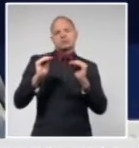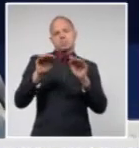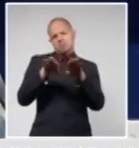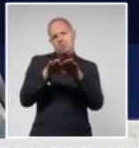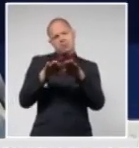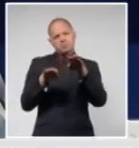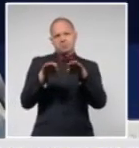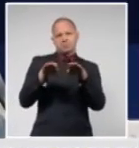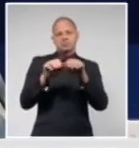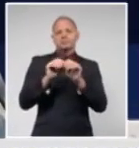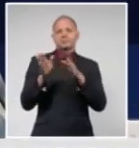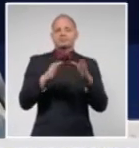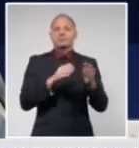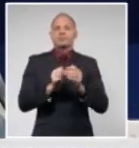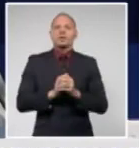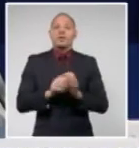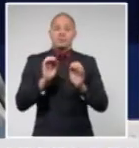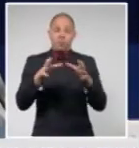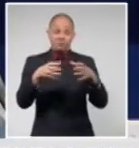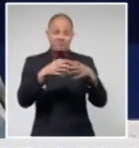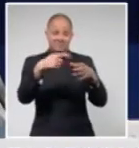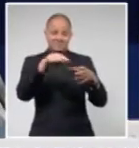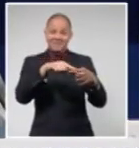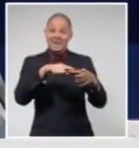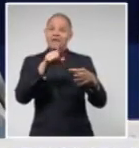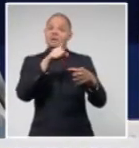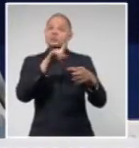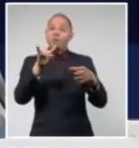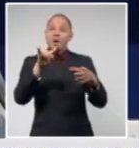yesterday were asymptomatic at the time of testing.